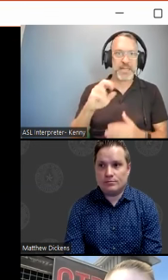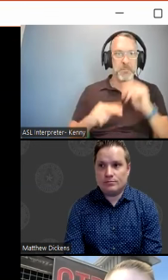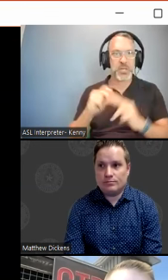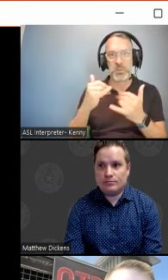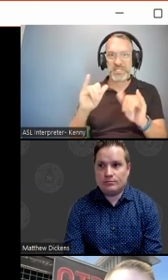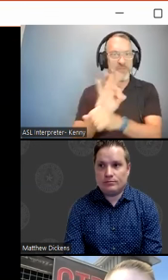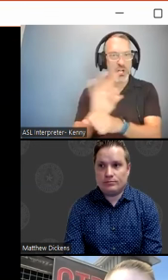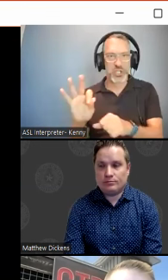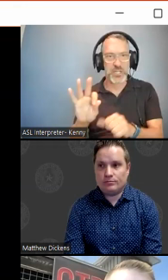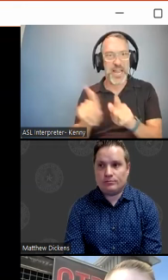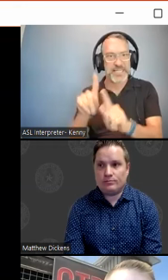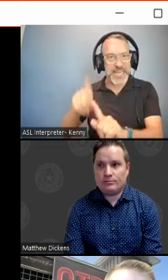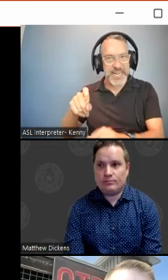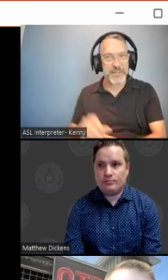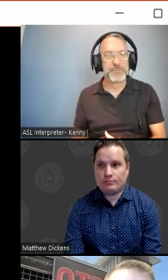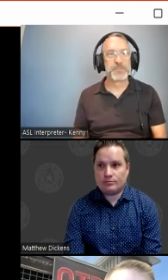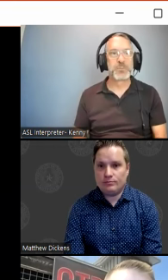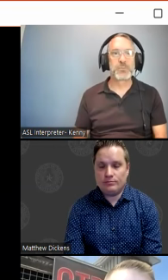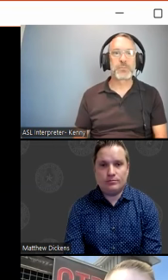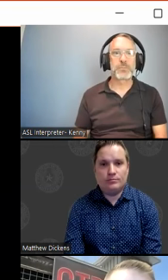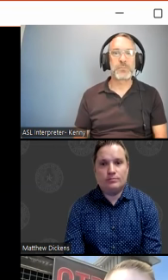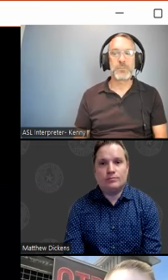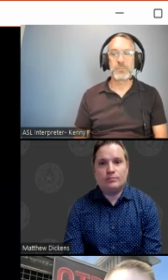still function as it's needed.